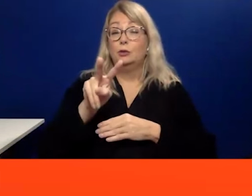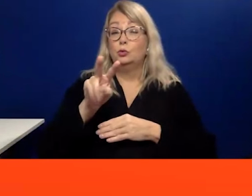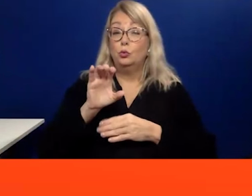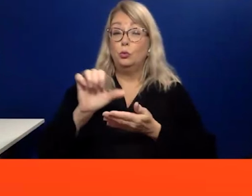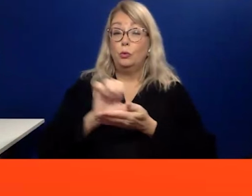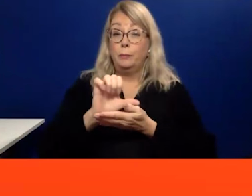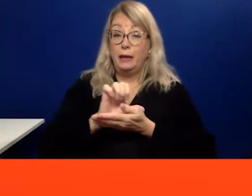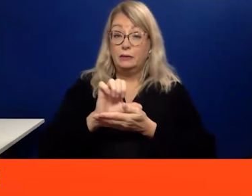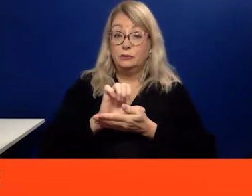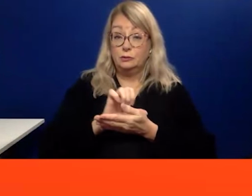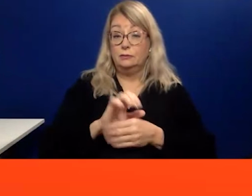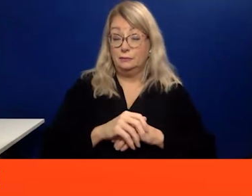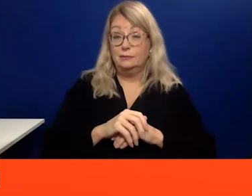recall.